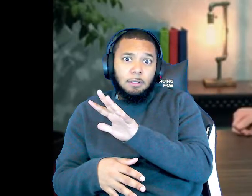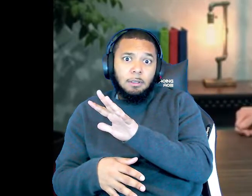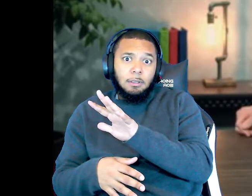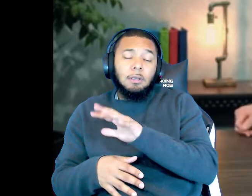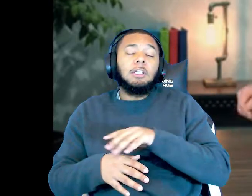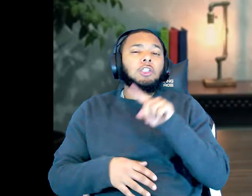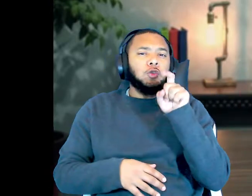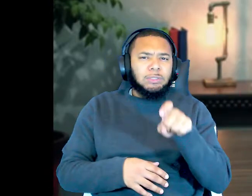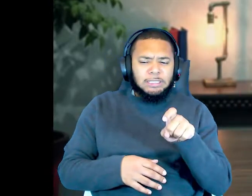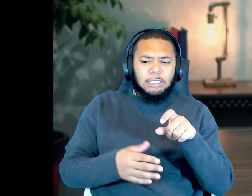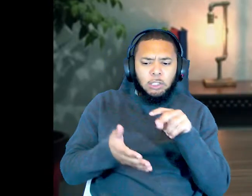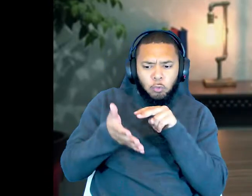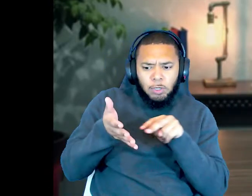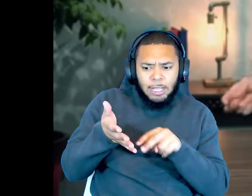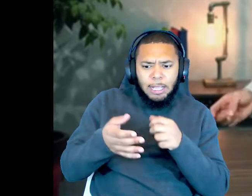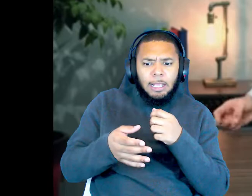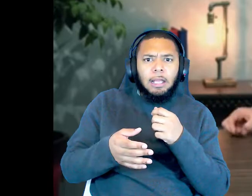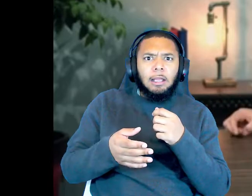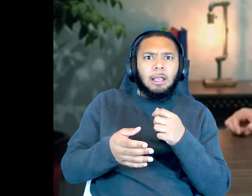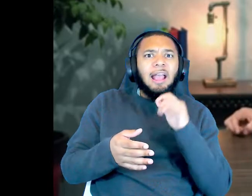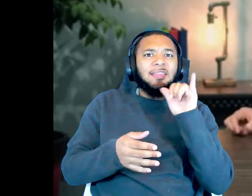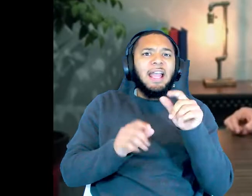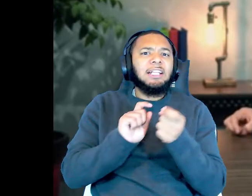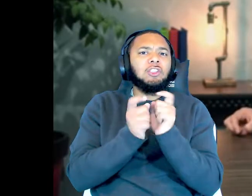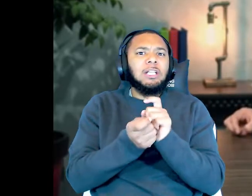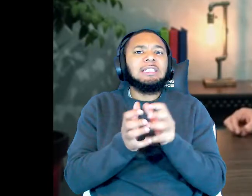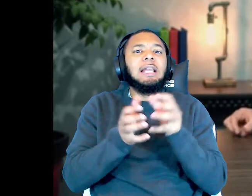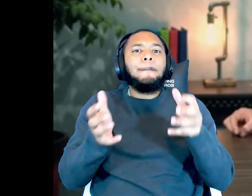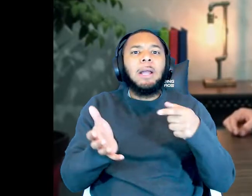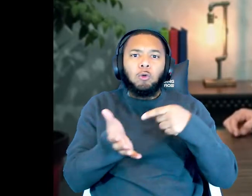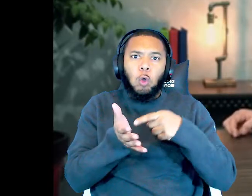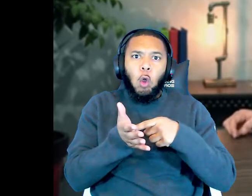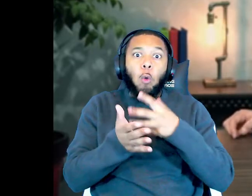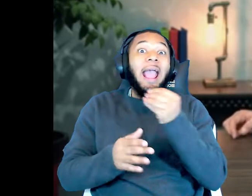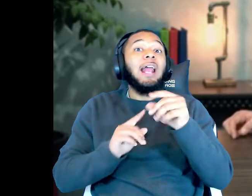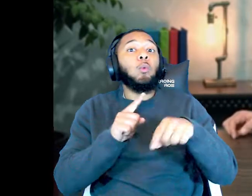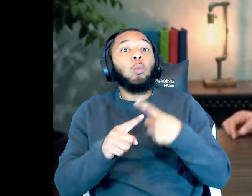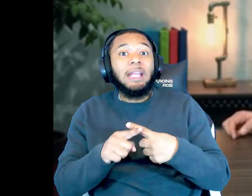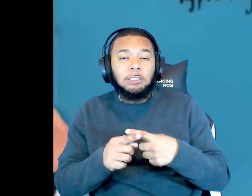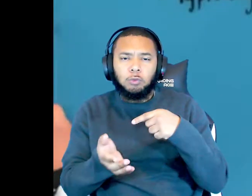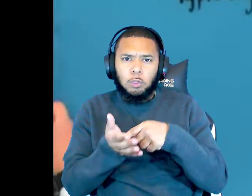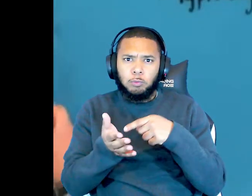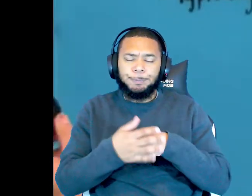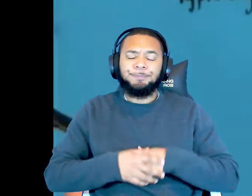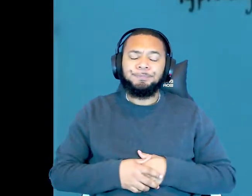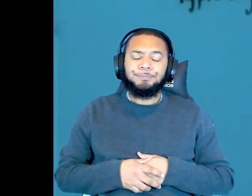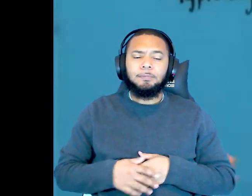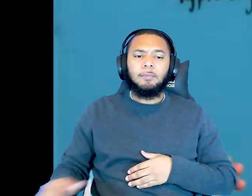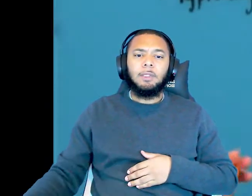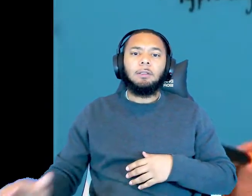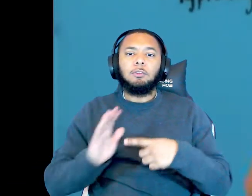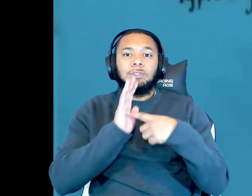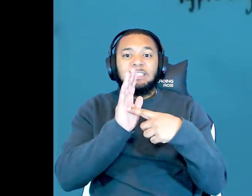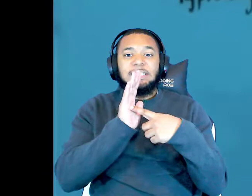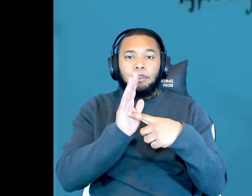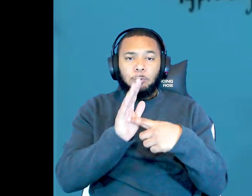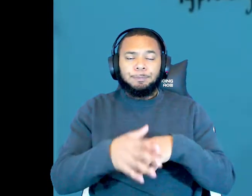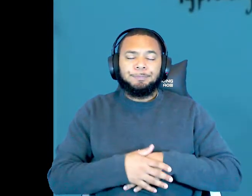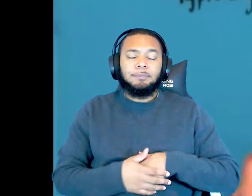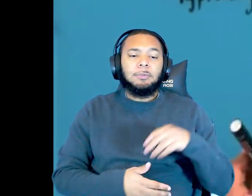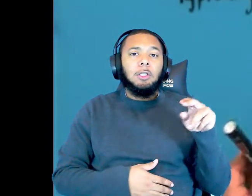of 365 days, which can change the amount that you owe. Let's look at an example. On the 1st of